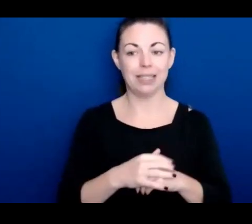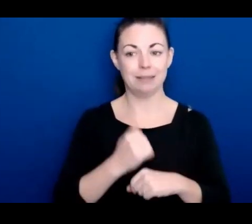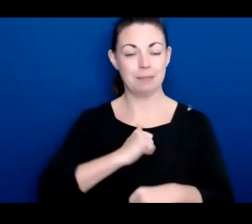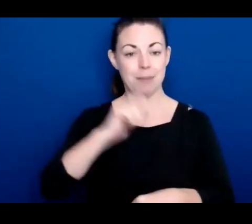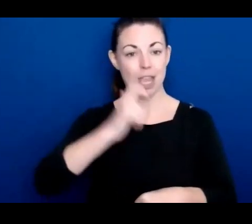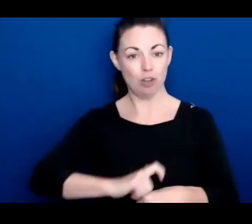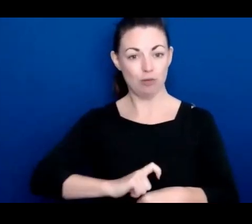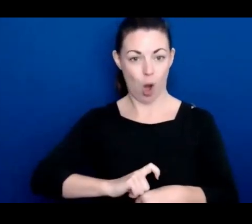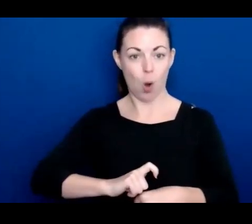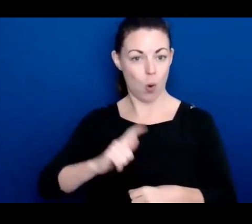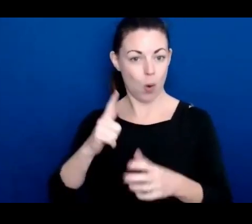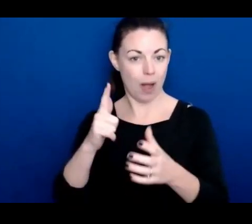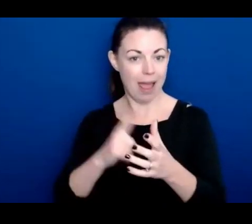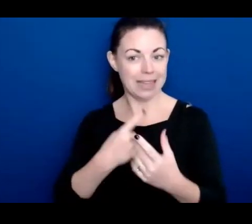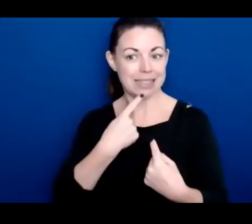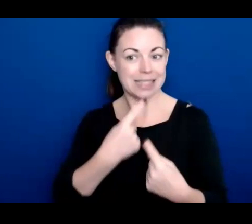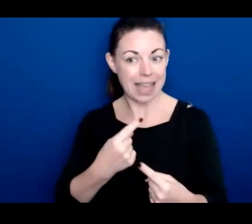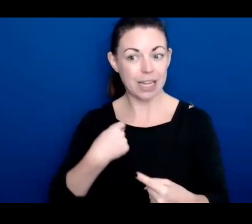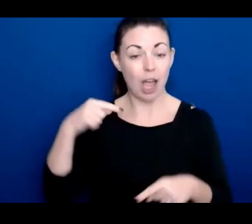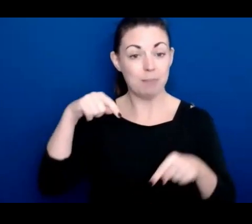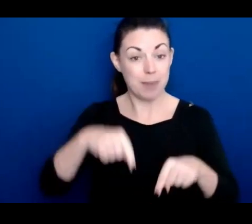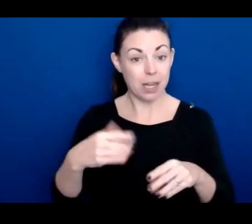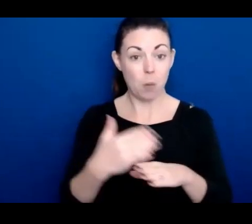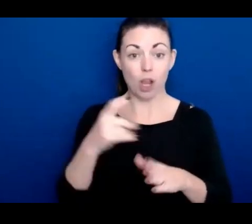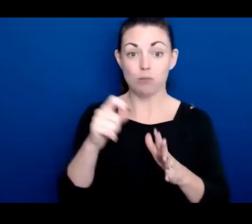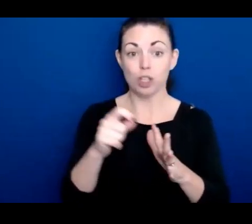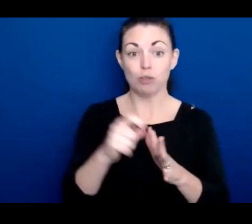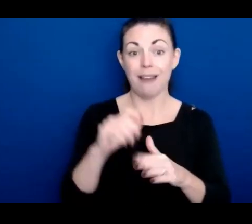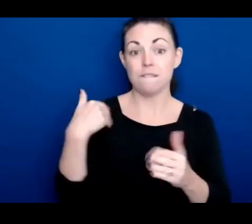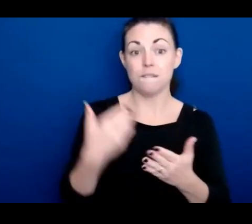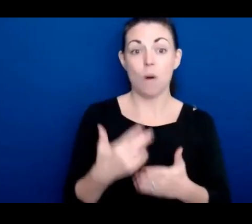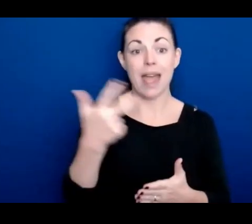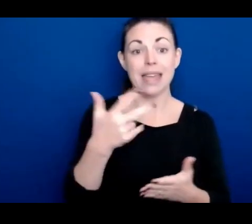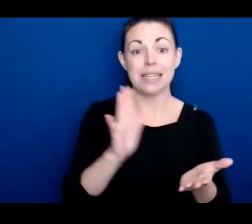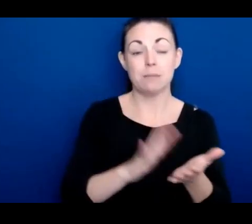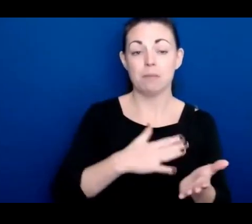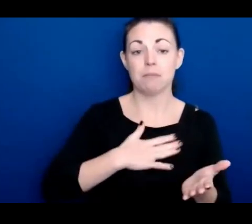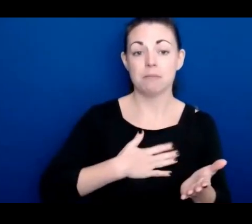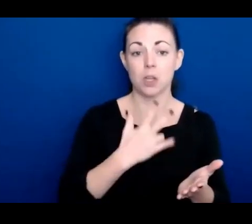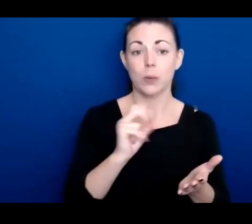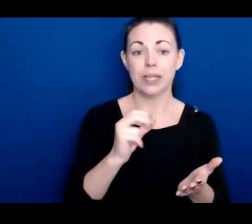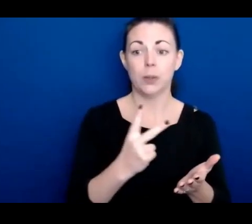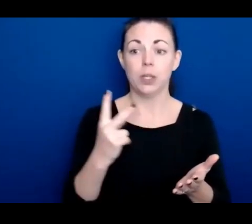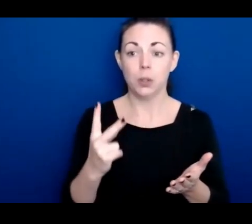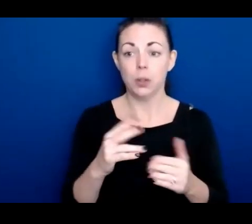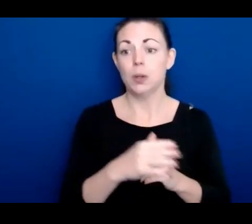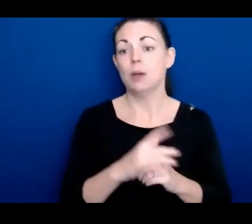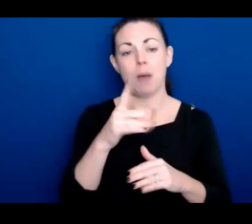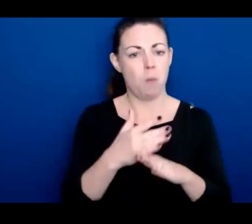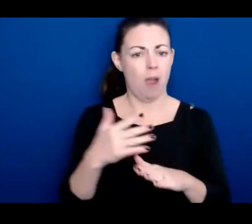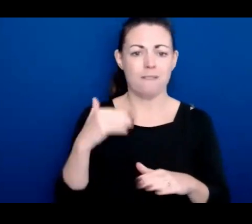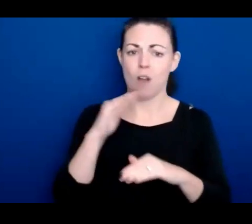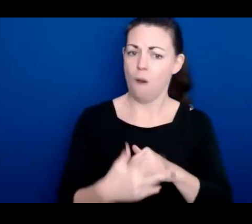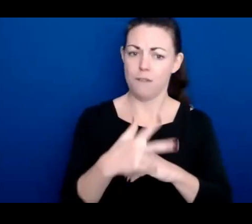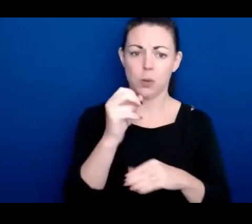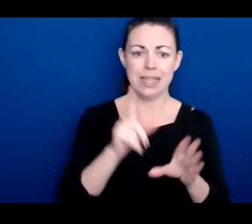Andy suggested, I've been with Posturite for the last 18 months. I've been in this industry for the last 20 plus years. Yeah, but